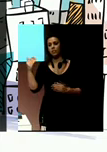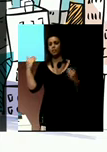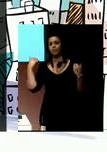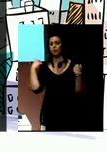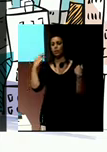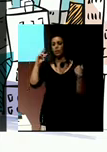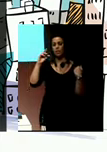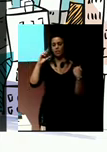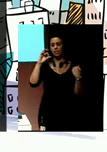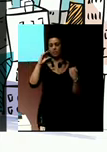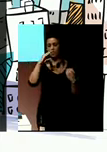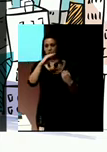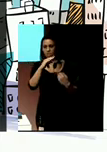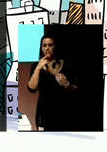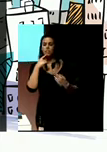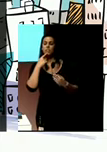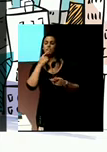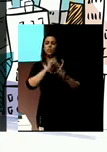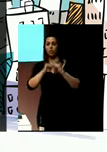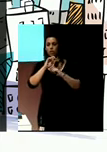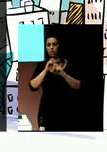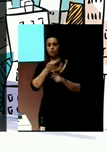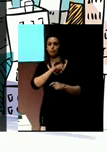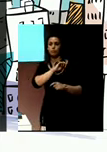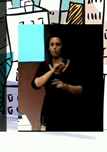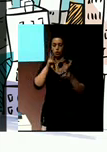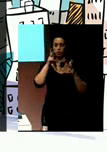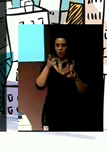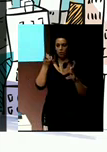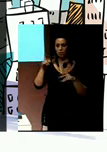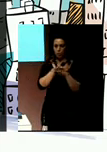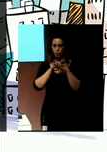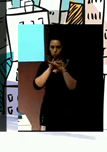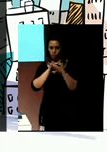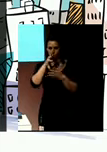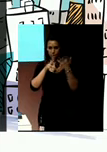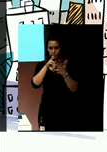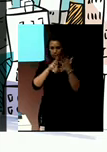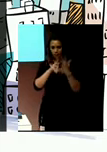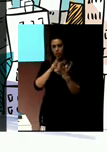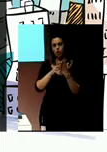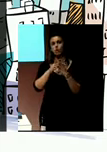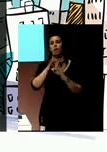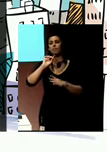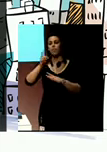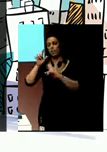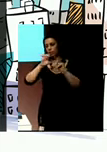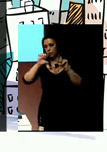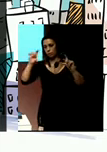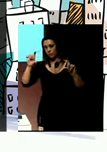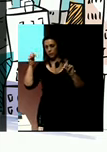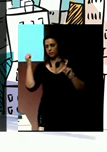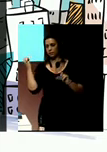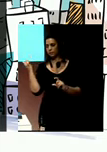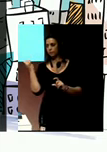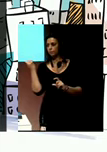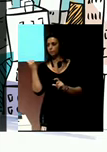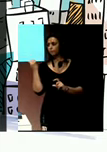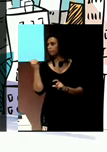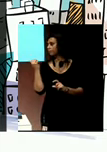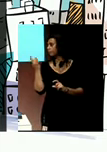about the Cecilia, responsible for the National Federation of Hotel Industry.